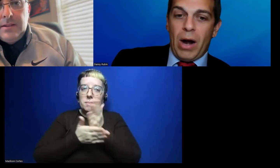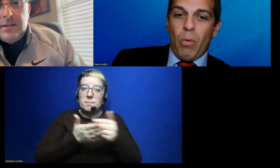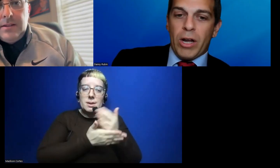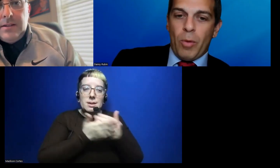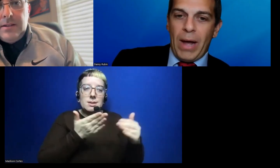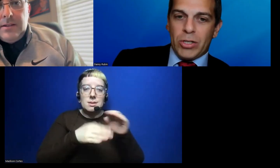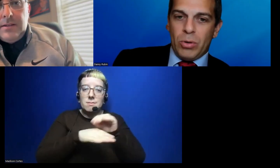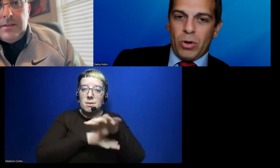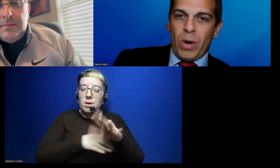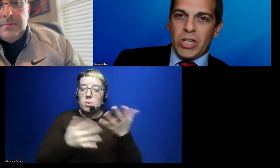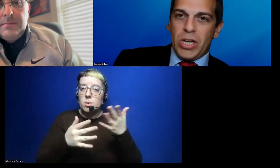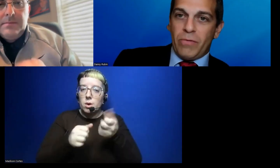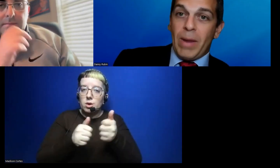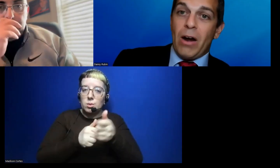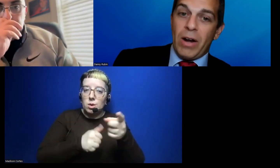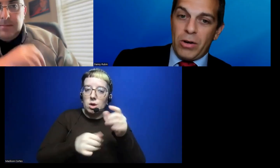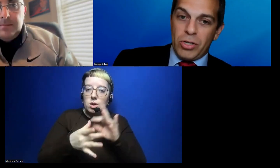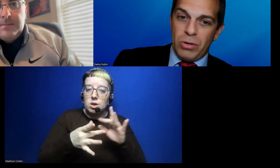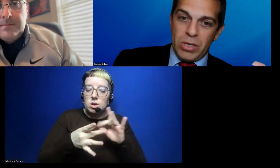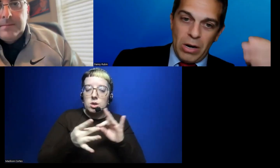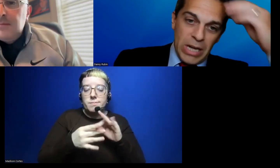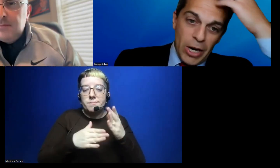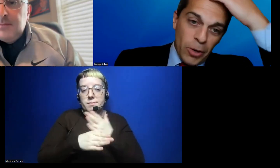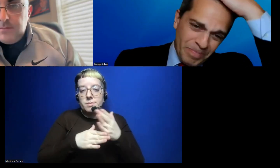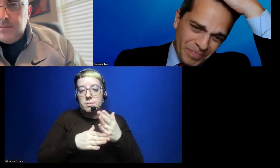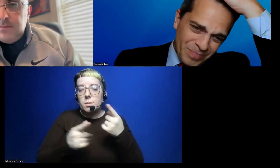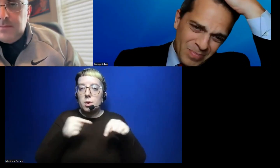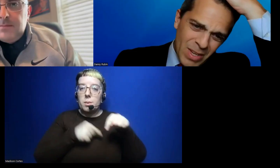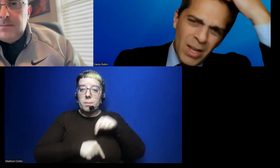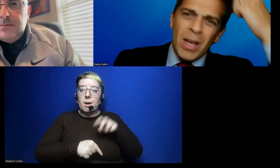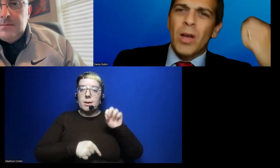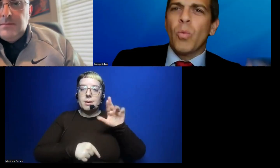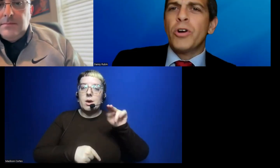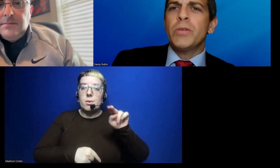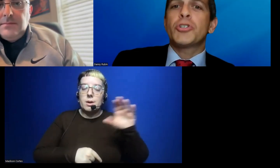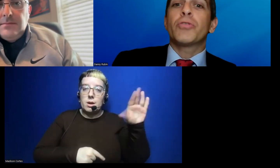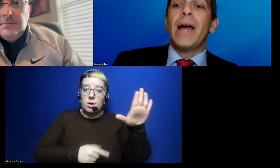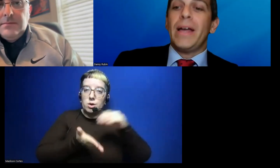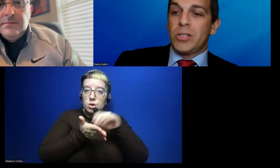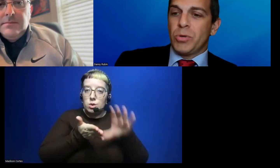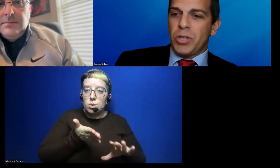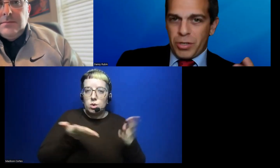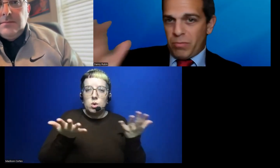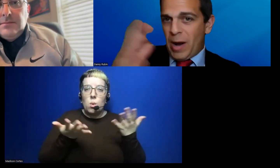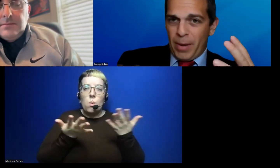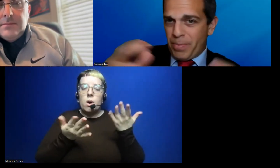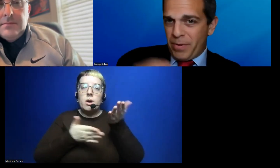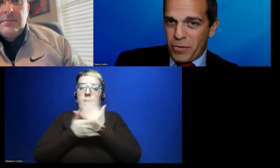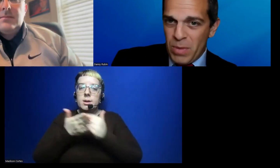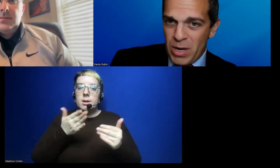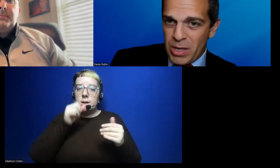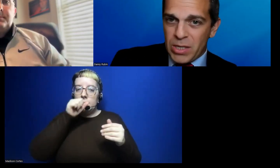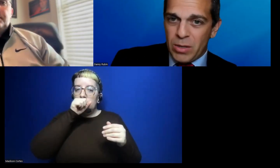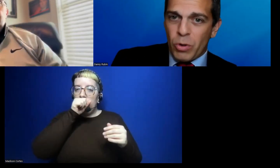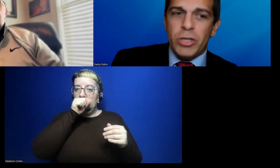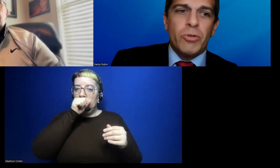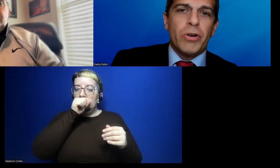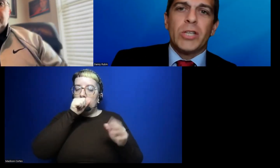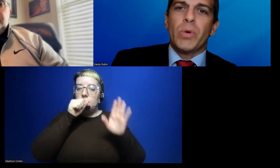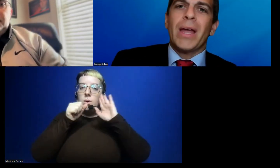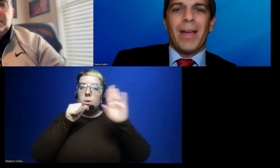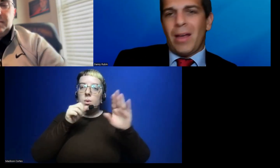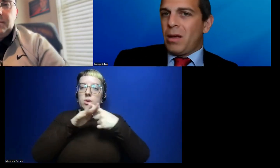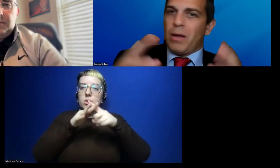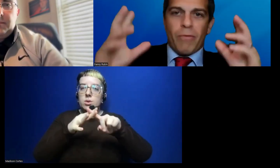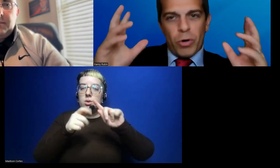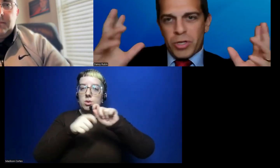sharing here. I want to go back to a question from Erin and her student, Erin Dano. What are some trends? We'll start to wrap up in a few yeah. minutes. What are some